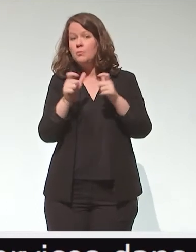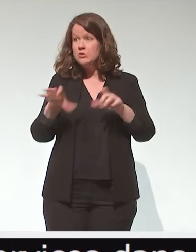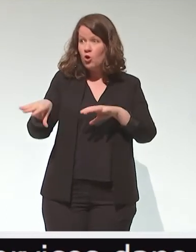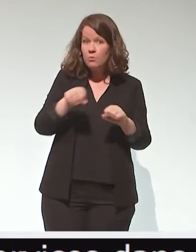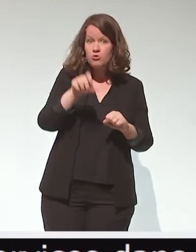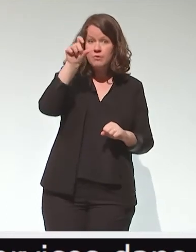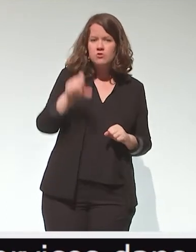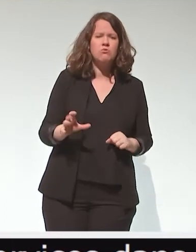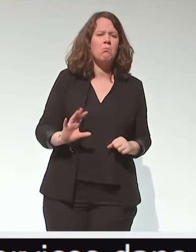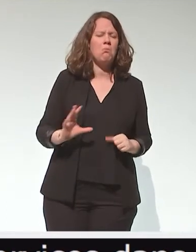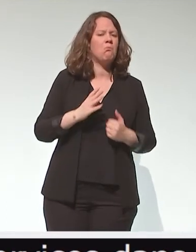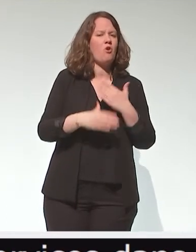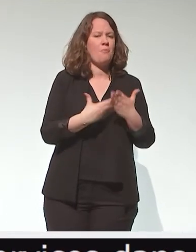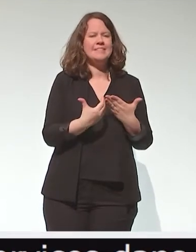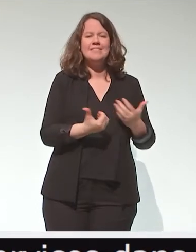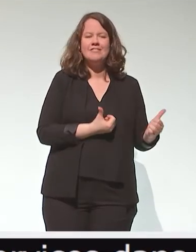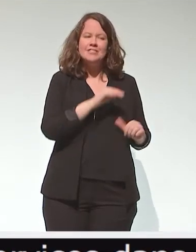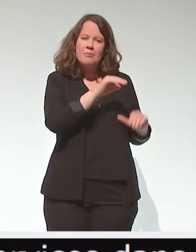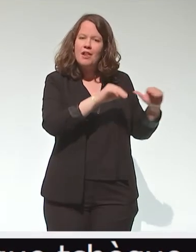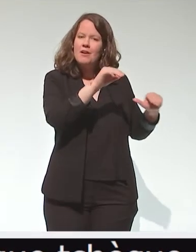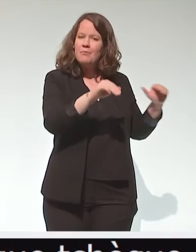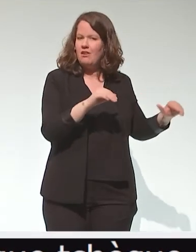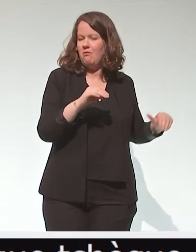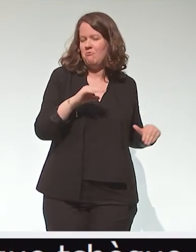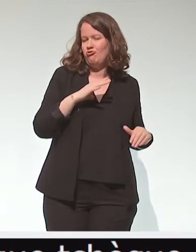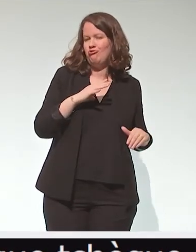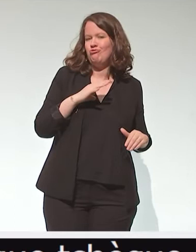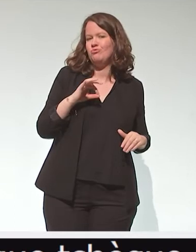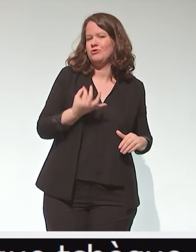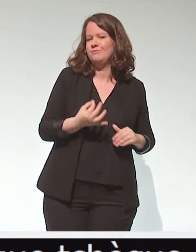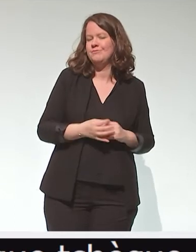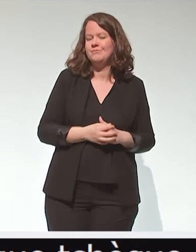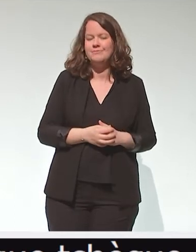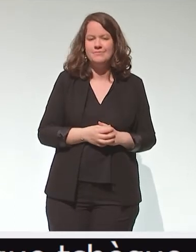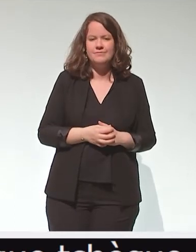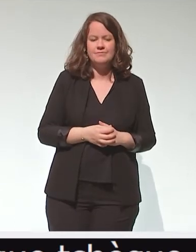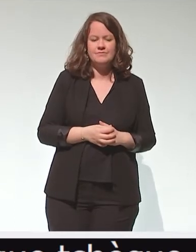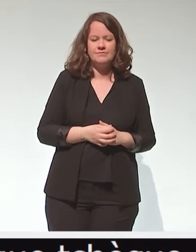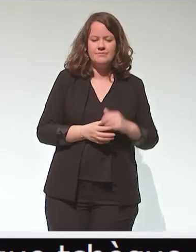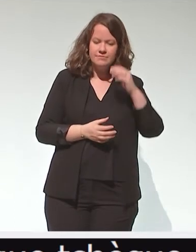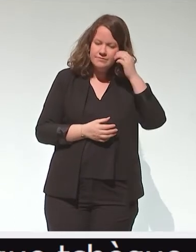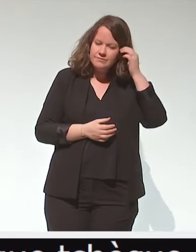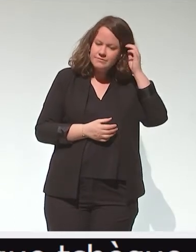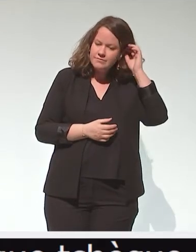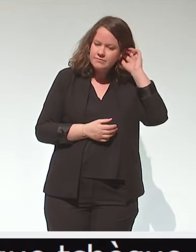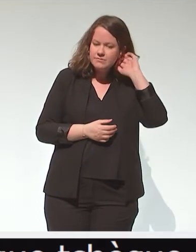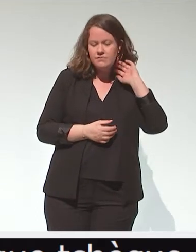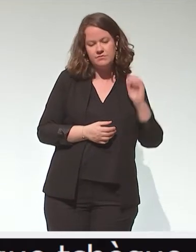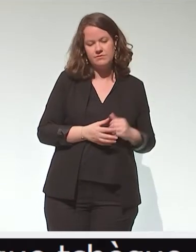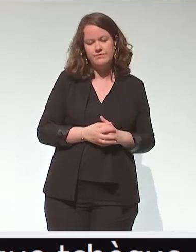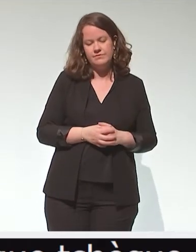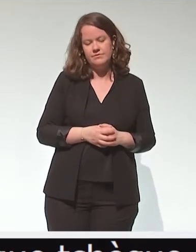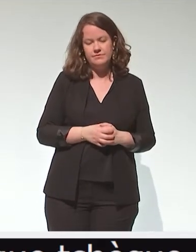possibilities rather than employing people with disabilities. And maybe to tell you one